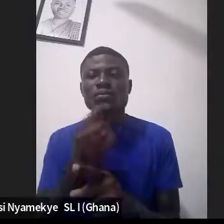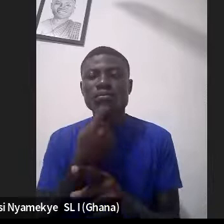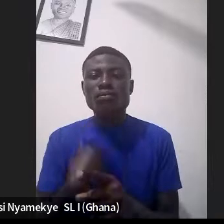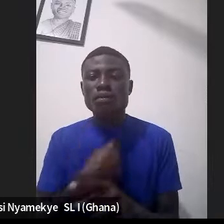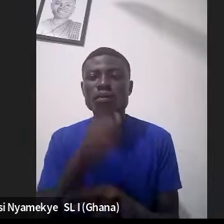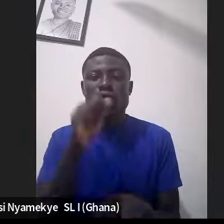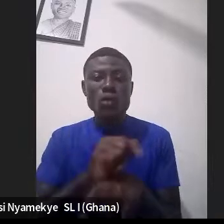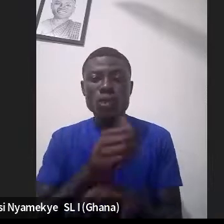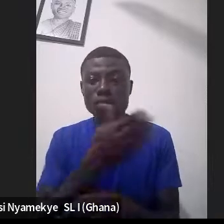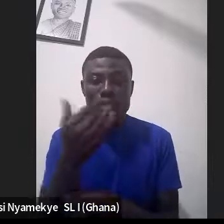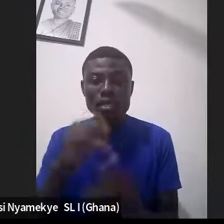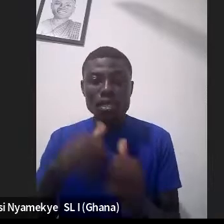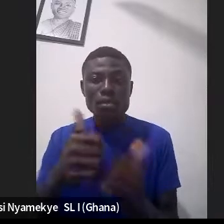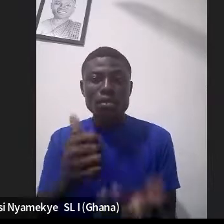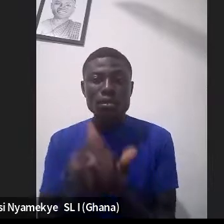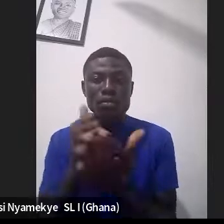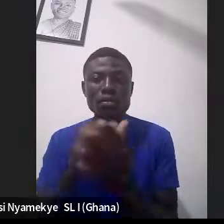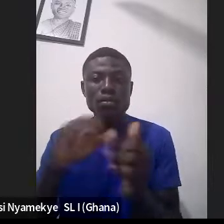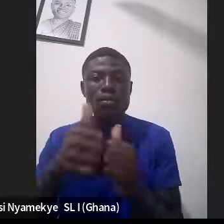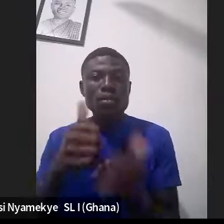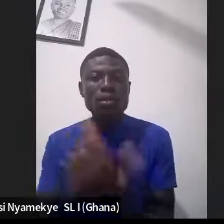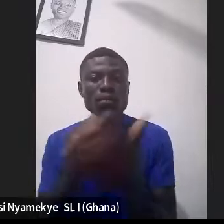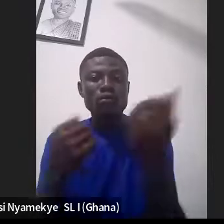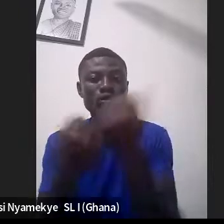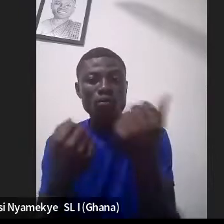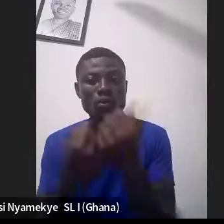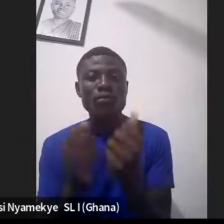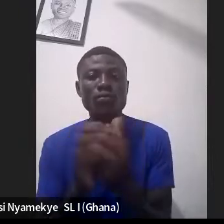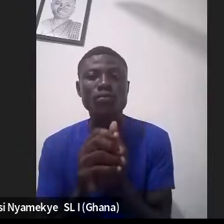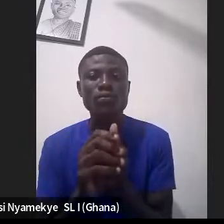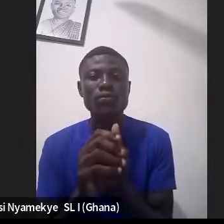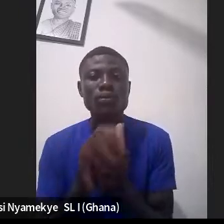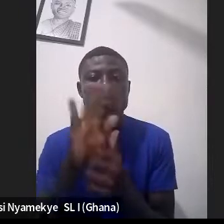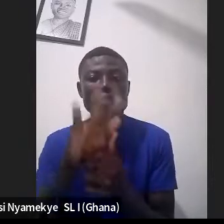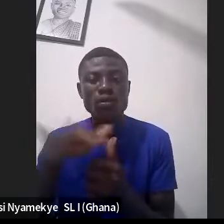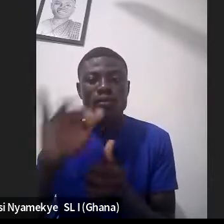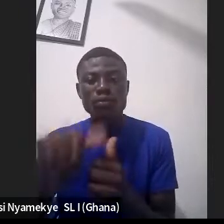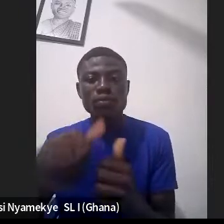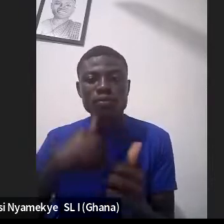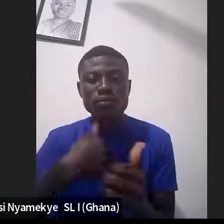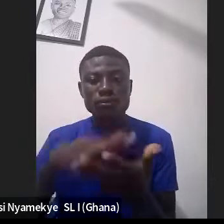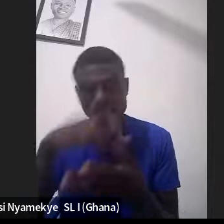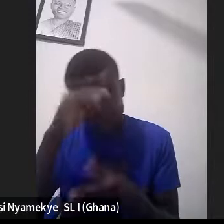best to help support your child at school. And